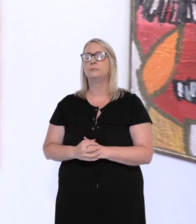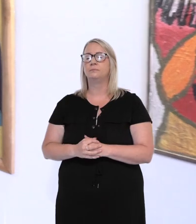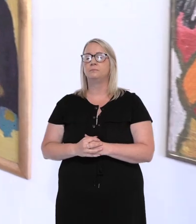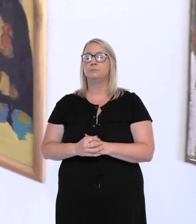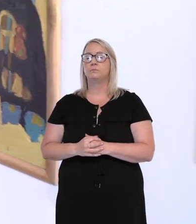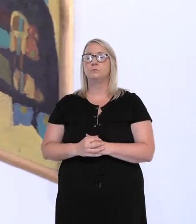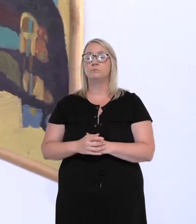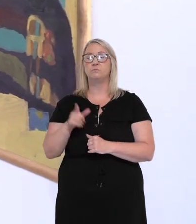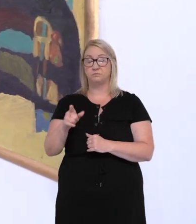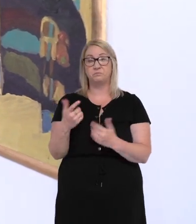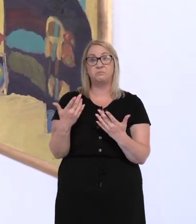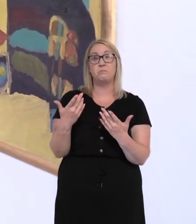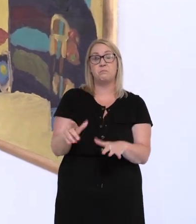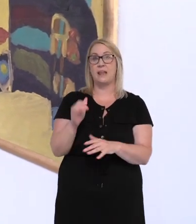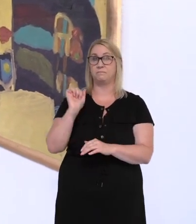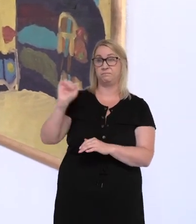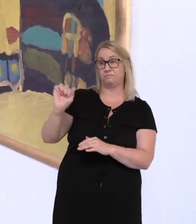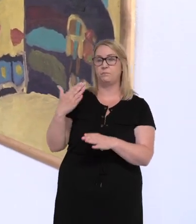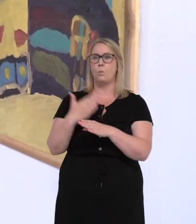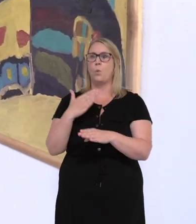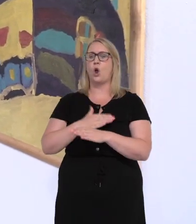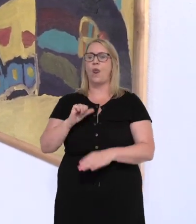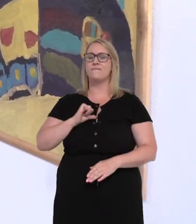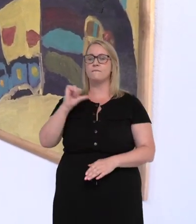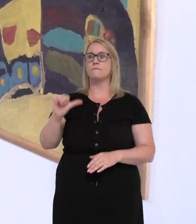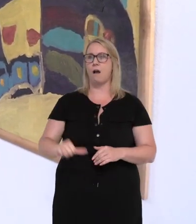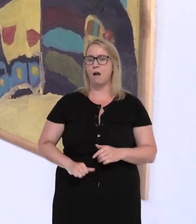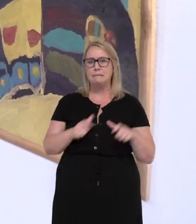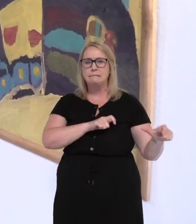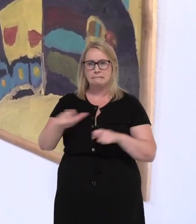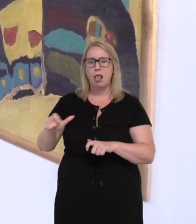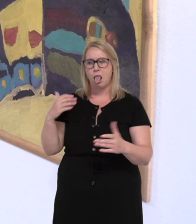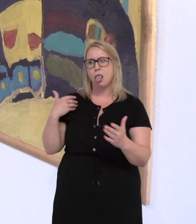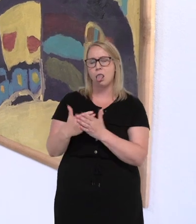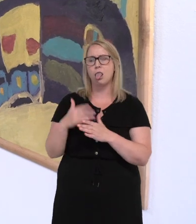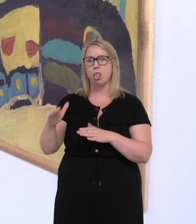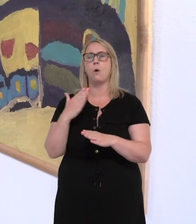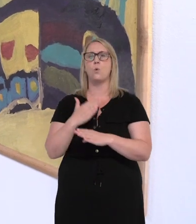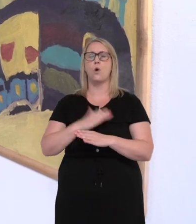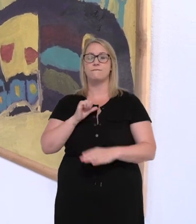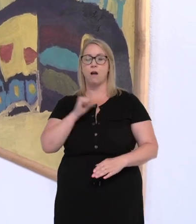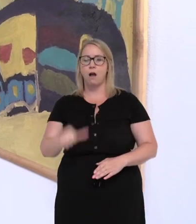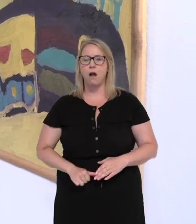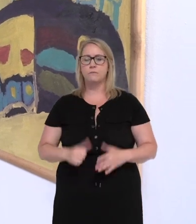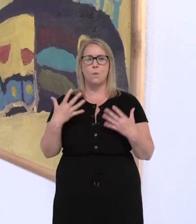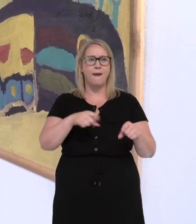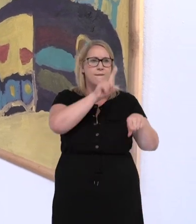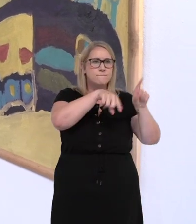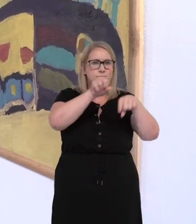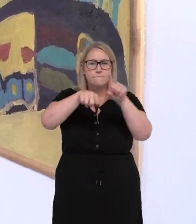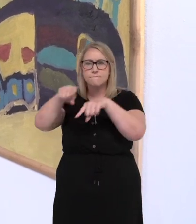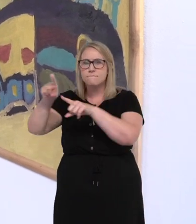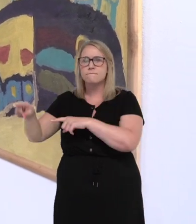We worked on a farm. He works on a farm, still does. So there was a lot of machinery and